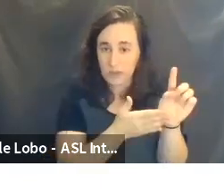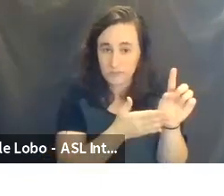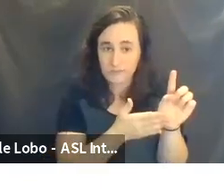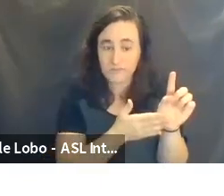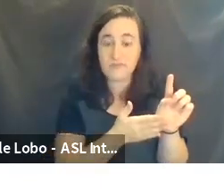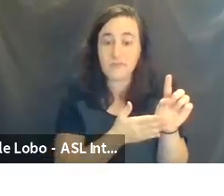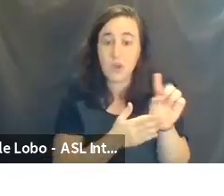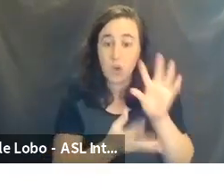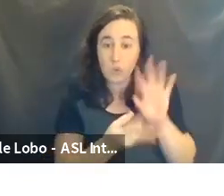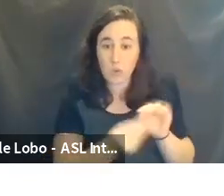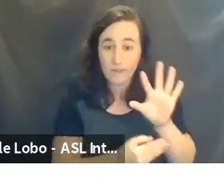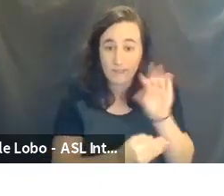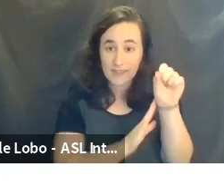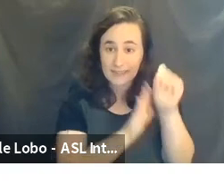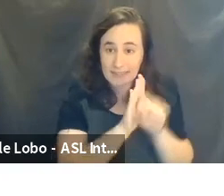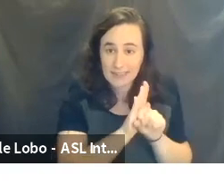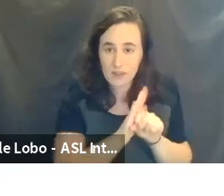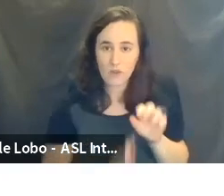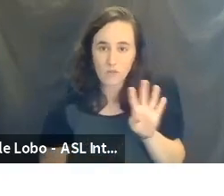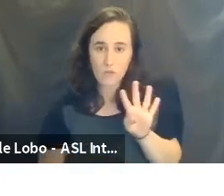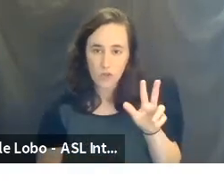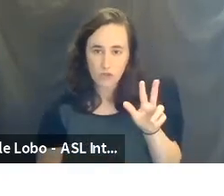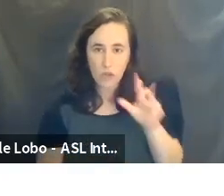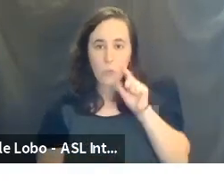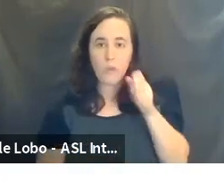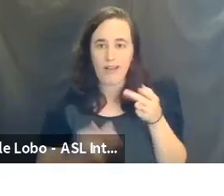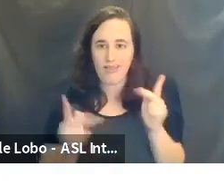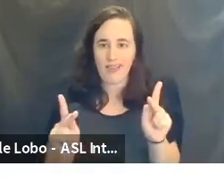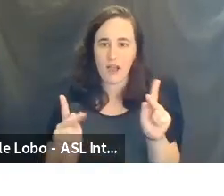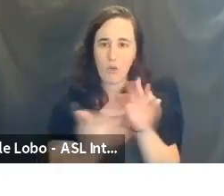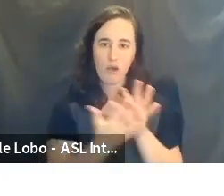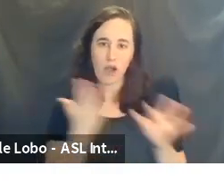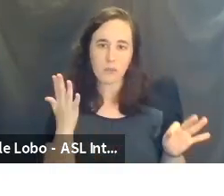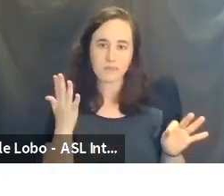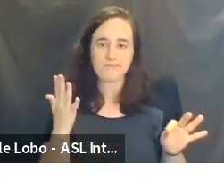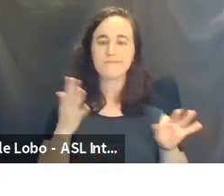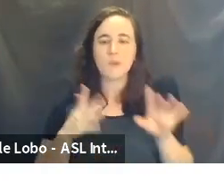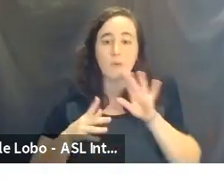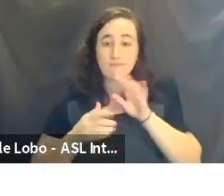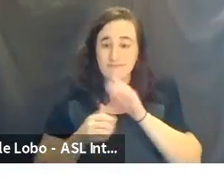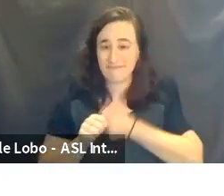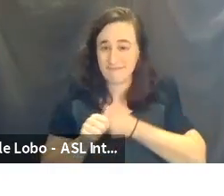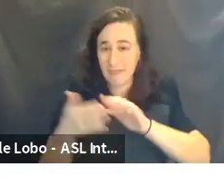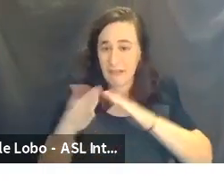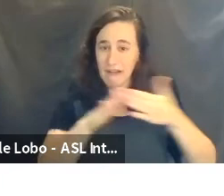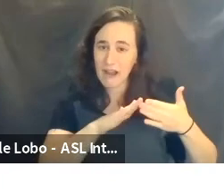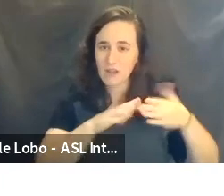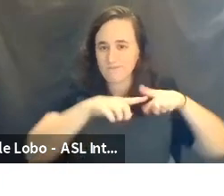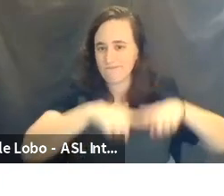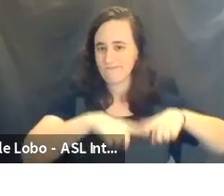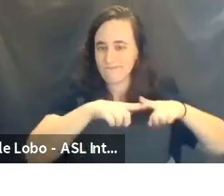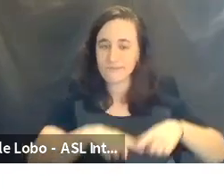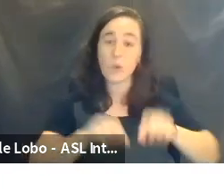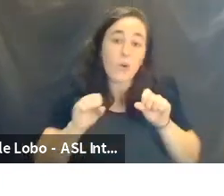be allowing the multiple return models. So depending on the district, you could go back remote, go back